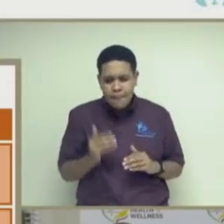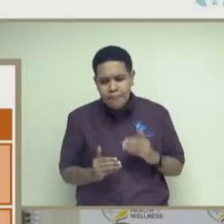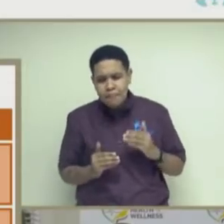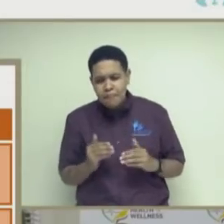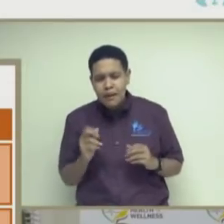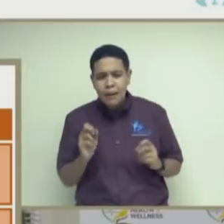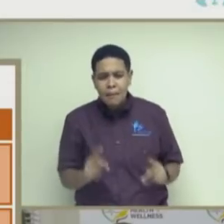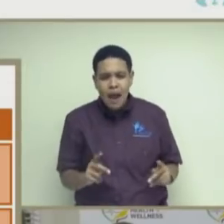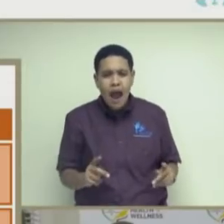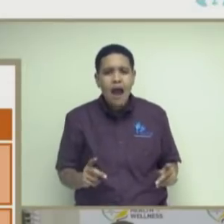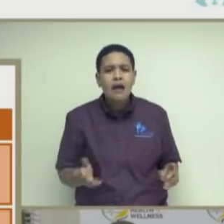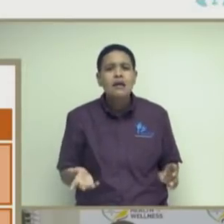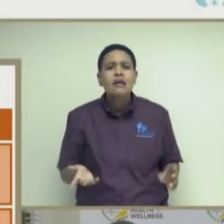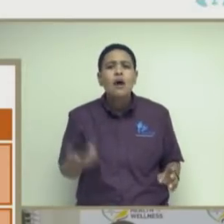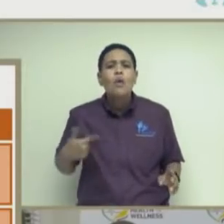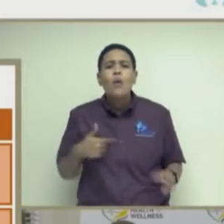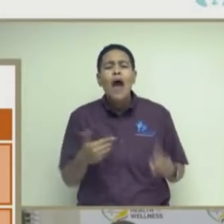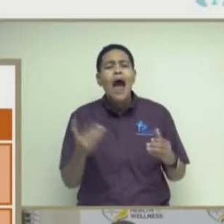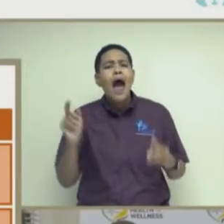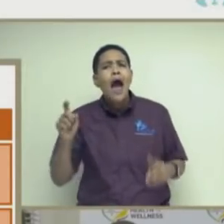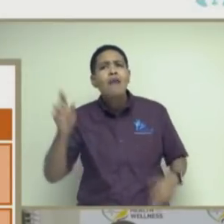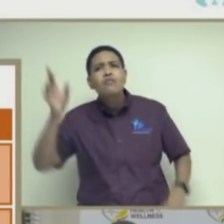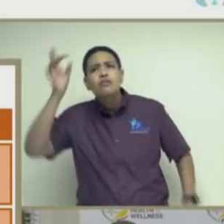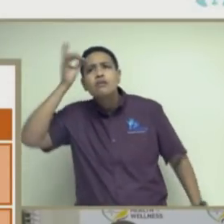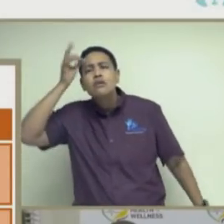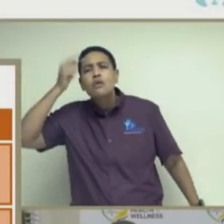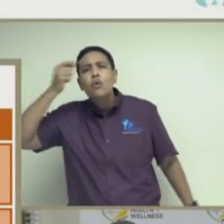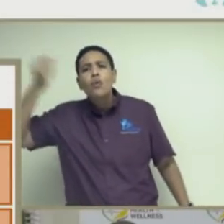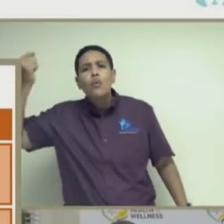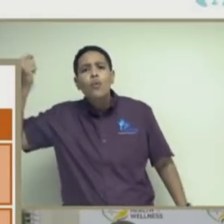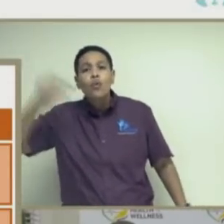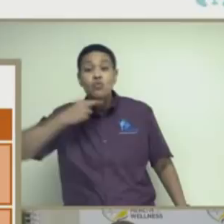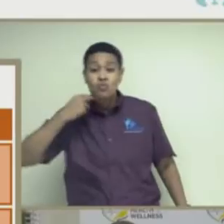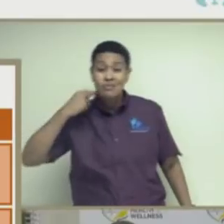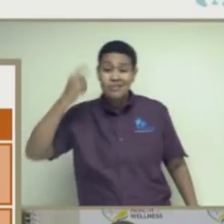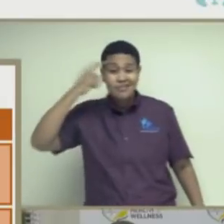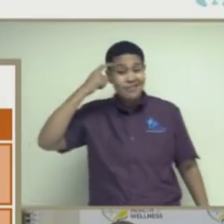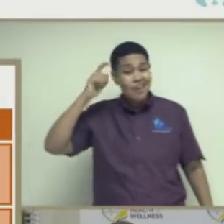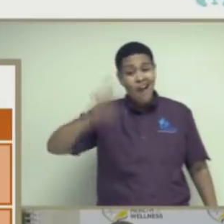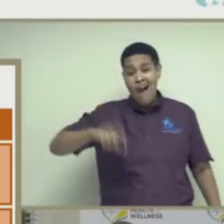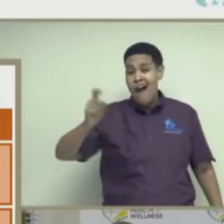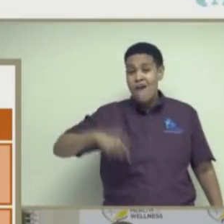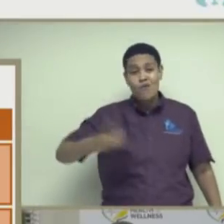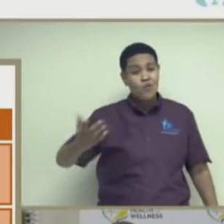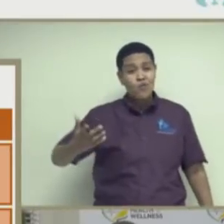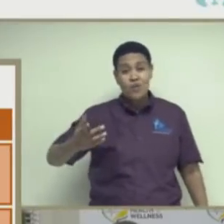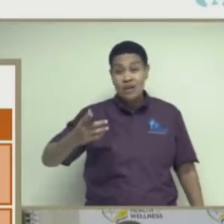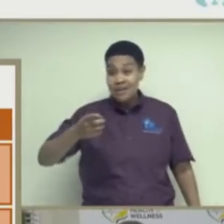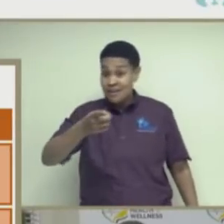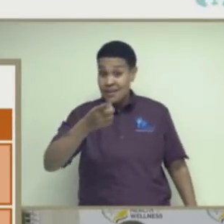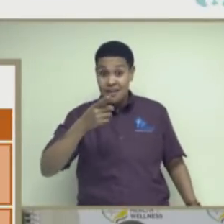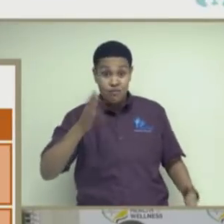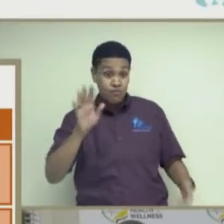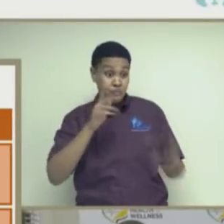or normality, we have to bear in mind these risks, and we have to, as a public health